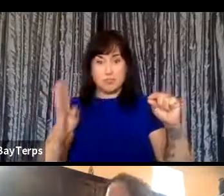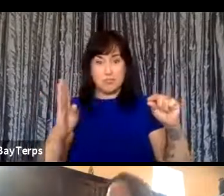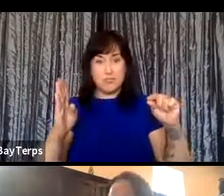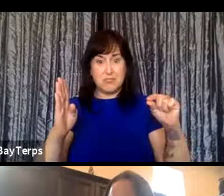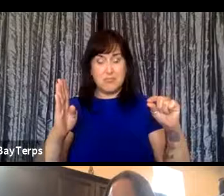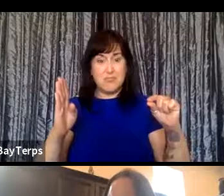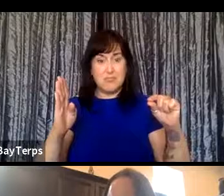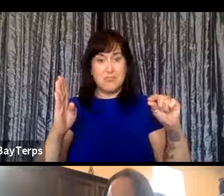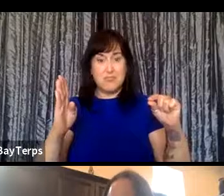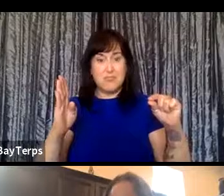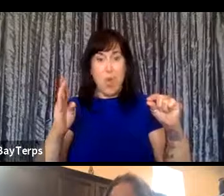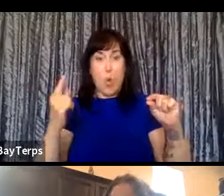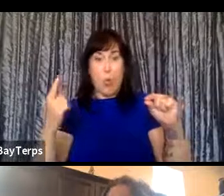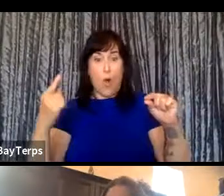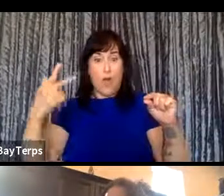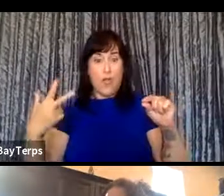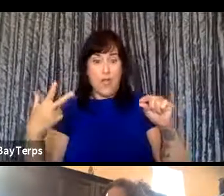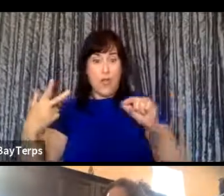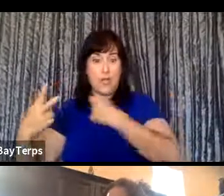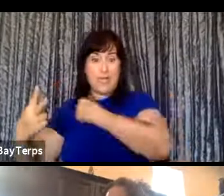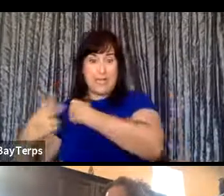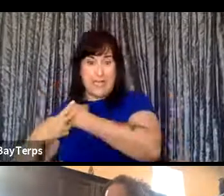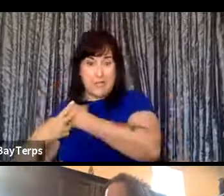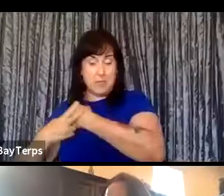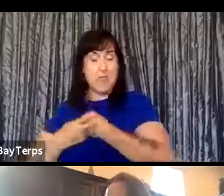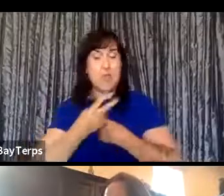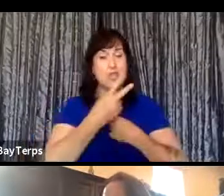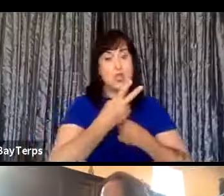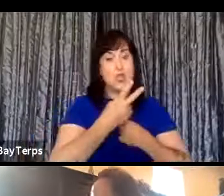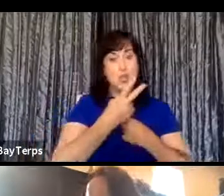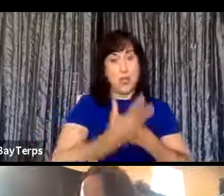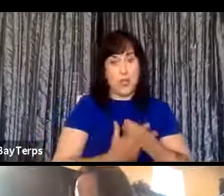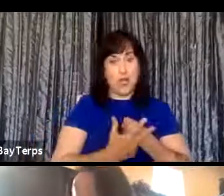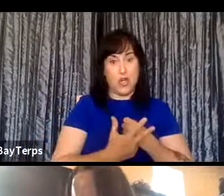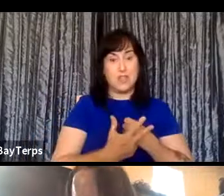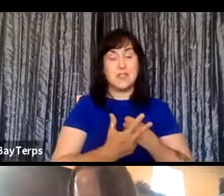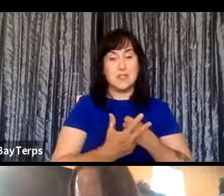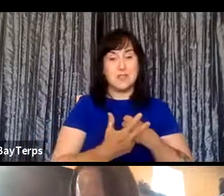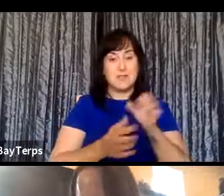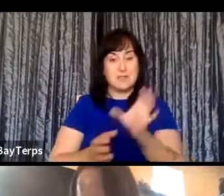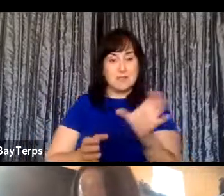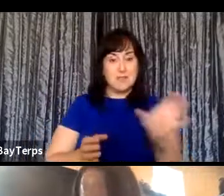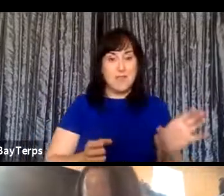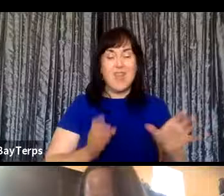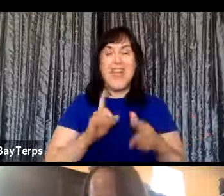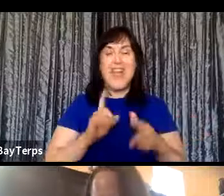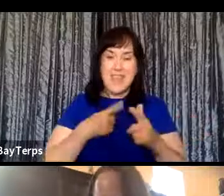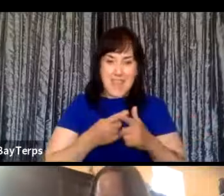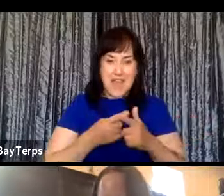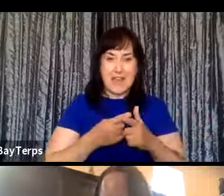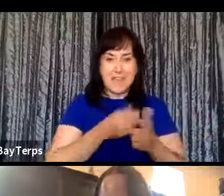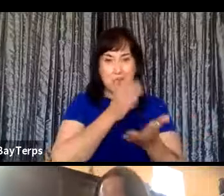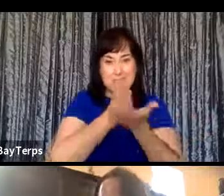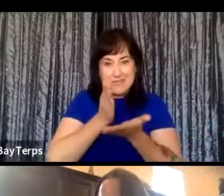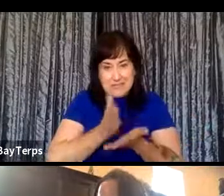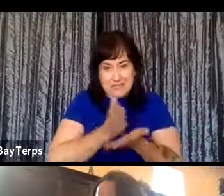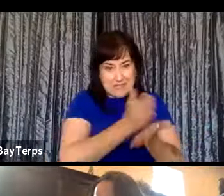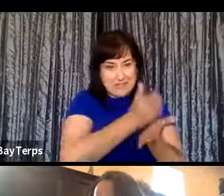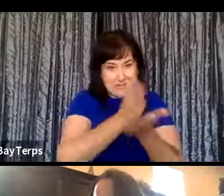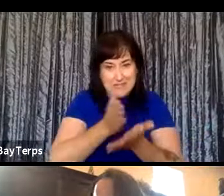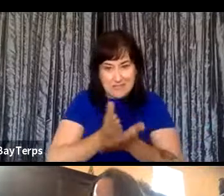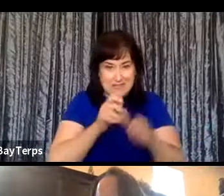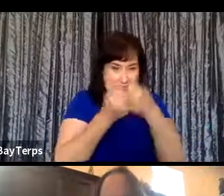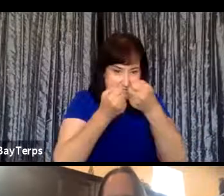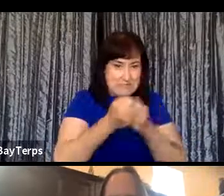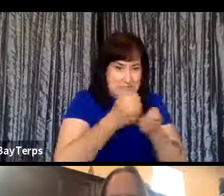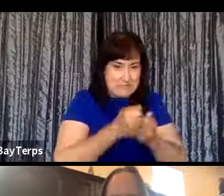within the package, okay? And then when you've done that, I want you to almost mimic the chocolate chips which the others have. And you're going to do that by